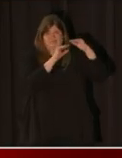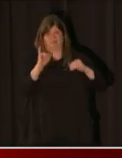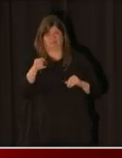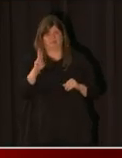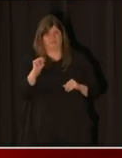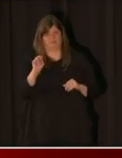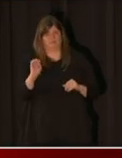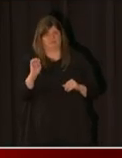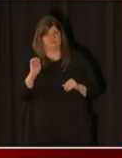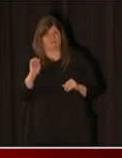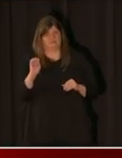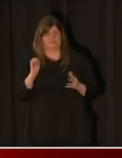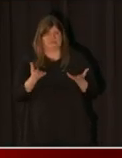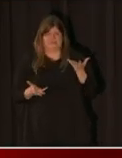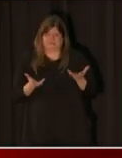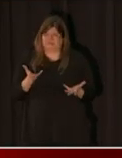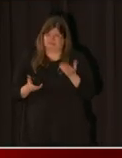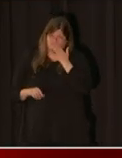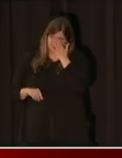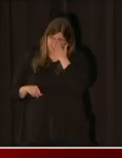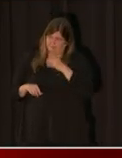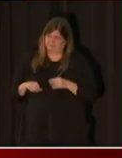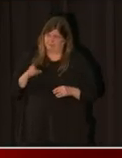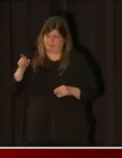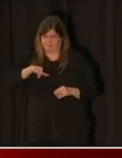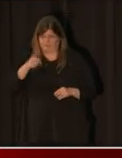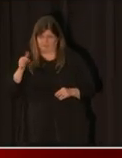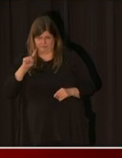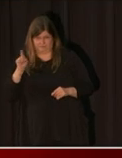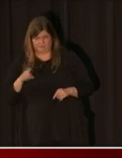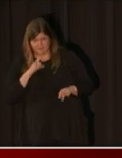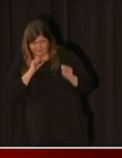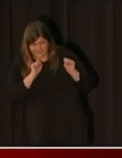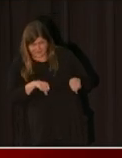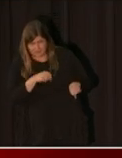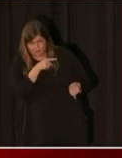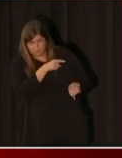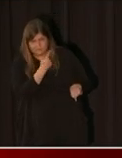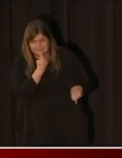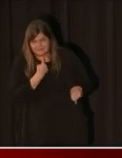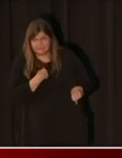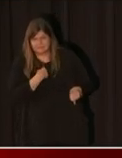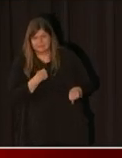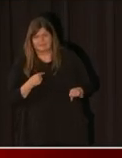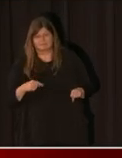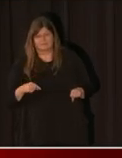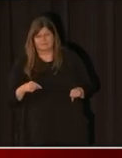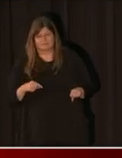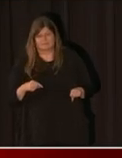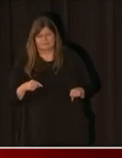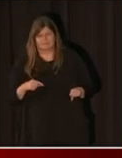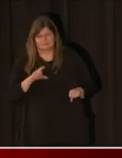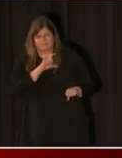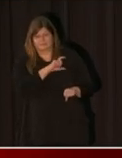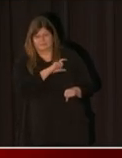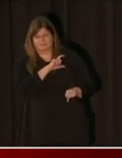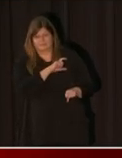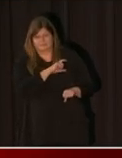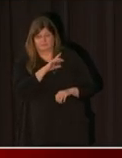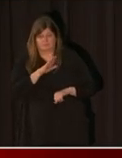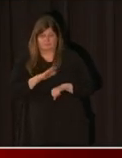Chief Newsham, can you tell me how out on the street your officers are told